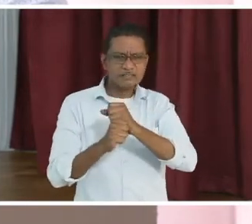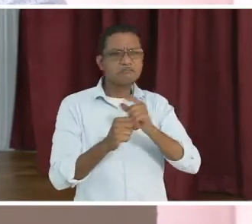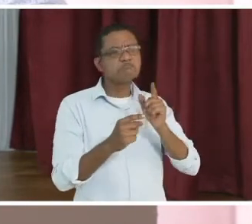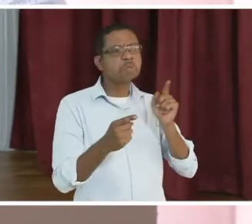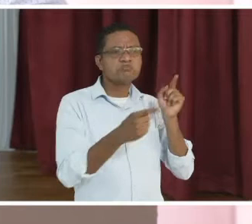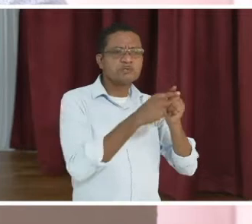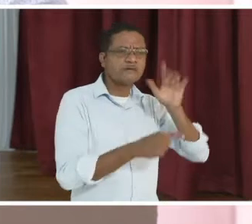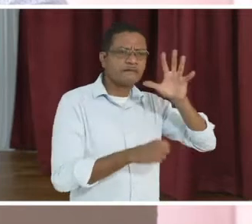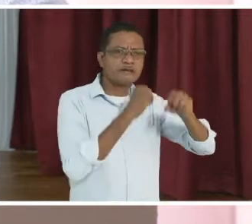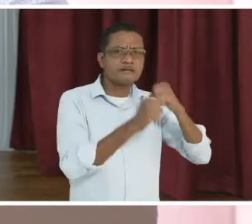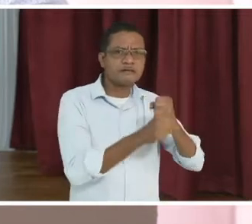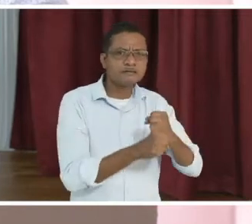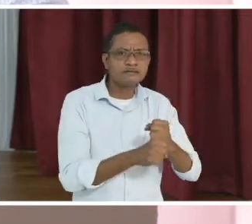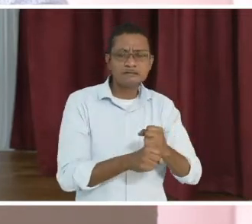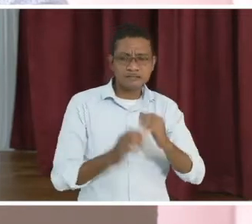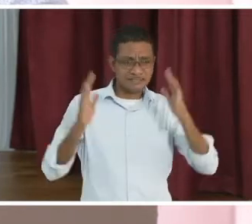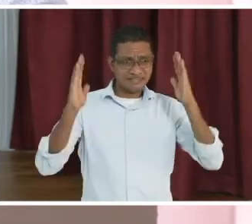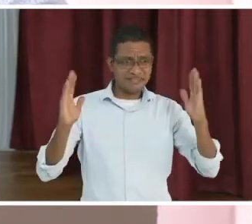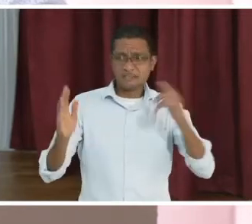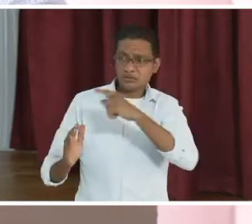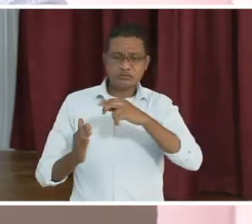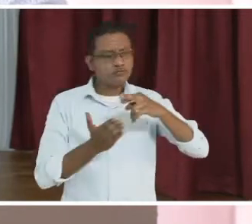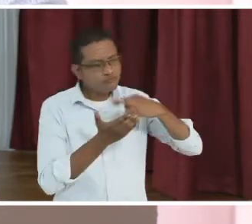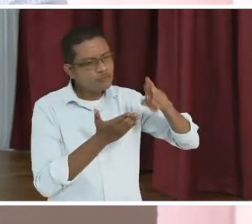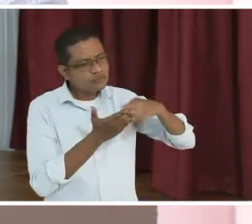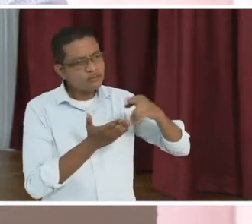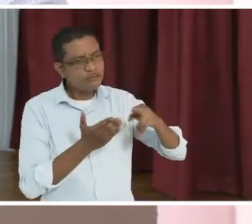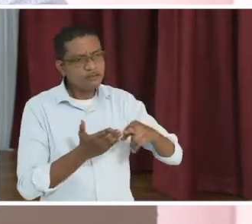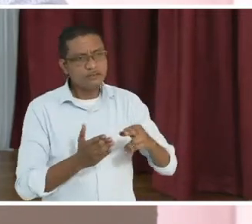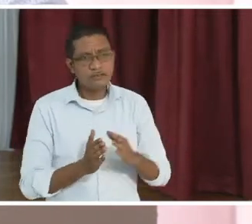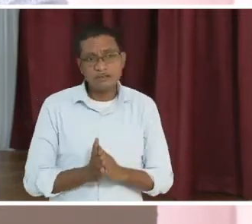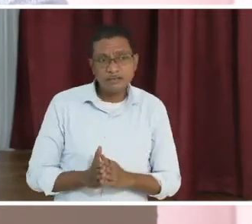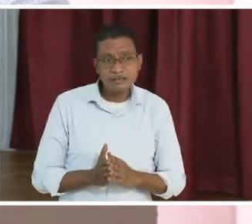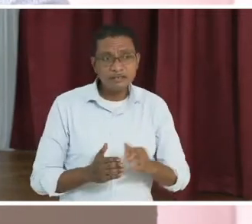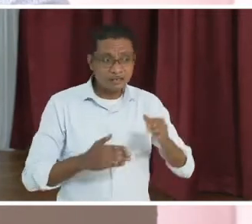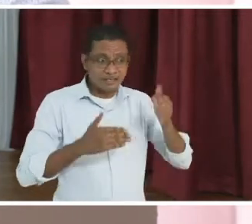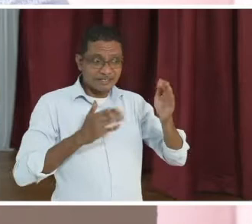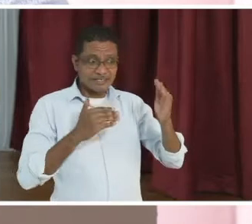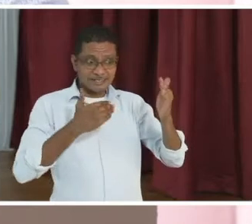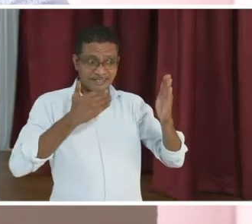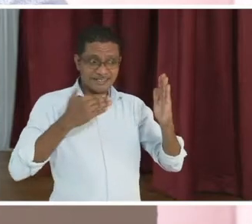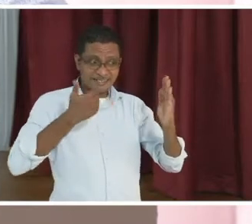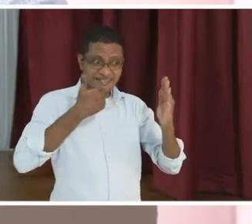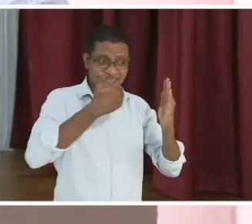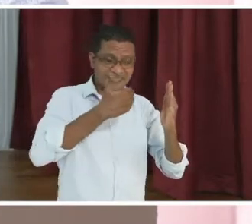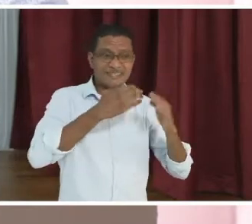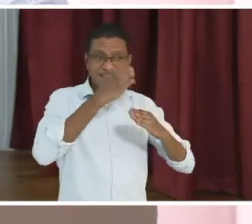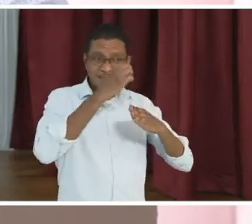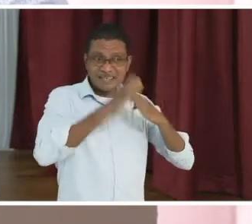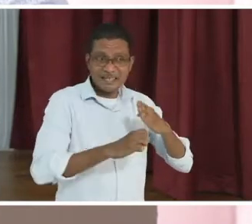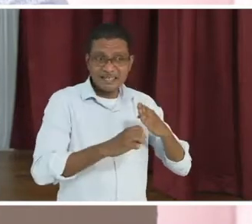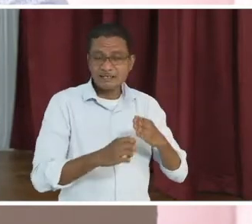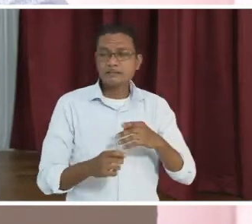end of the expiration of that agreement, you are required to bring in a current financial assessment, which will indicate